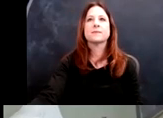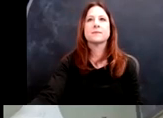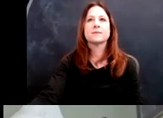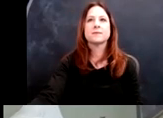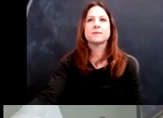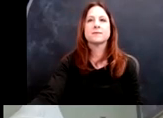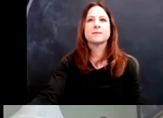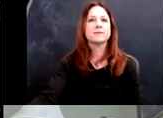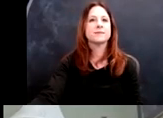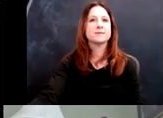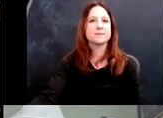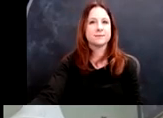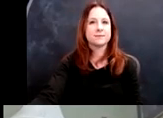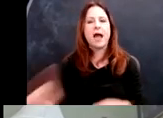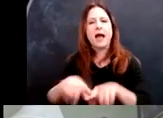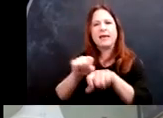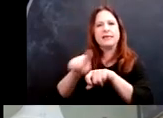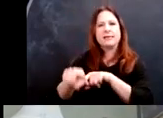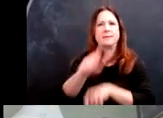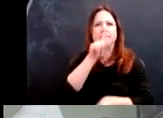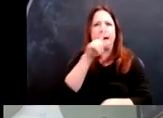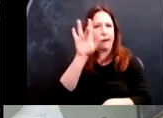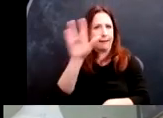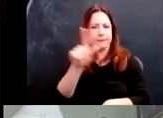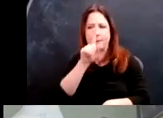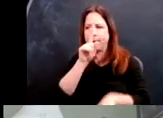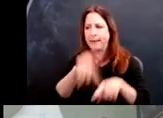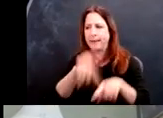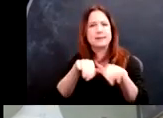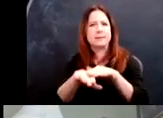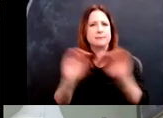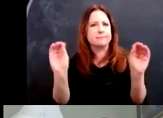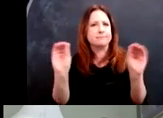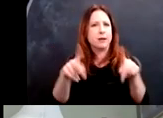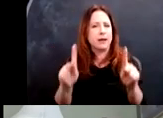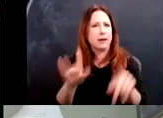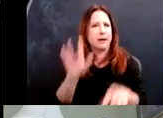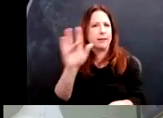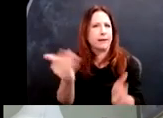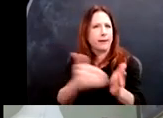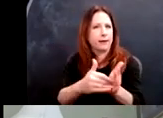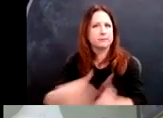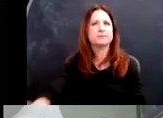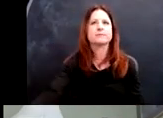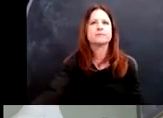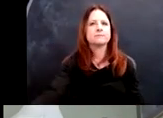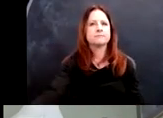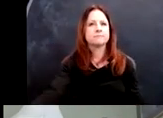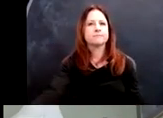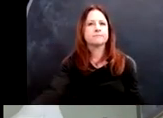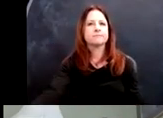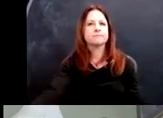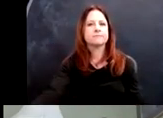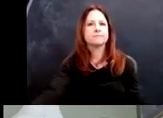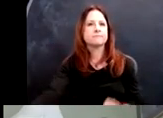It's not allowing me to submit. I clicked everything, but the submit button is not allowing me to click on it. Yeah, I'm